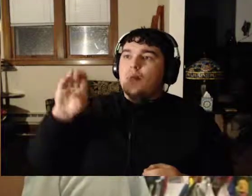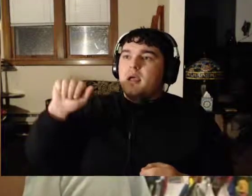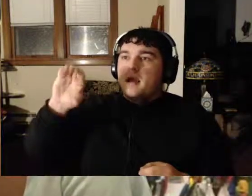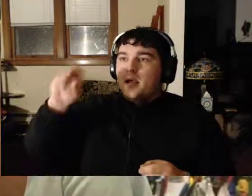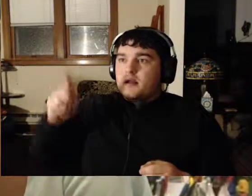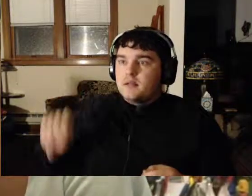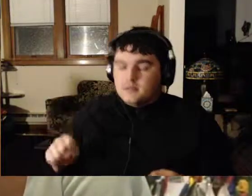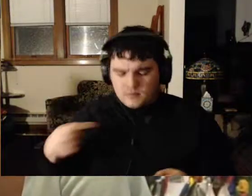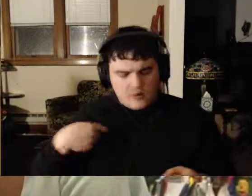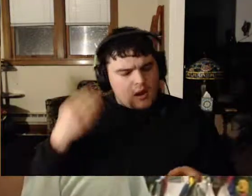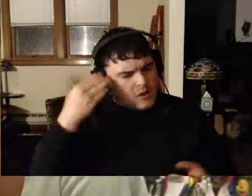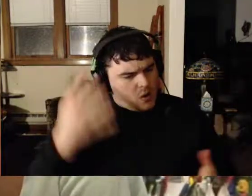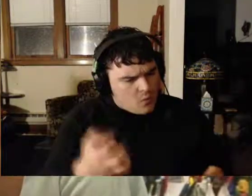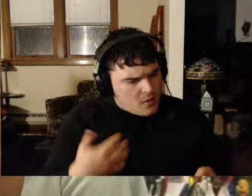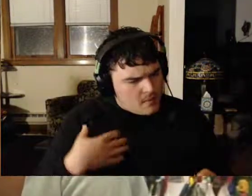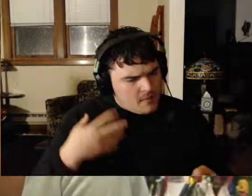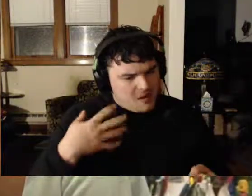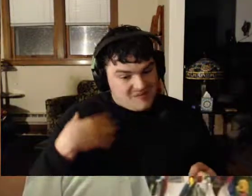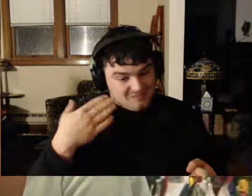know that.